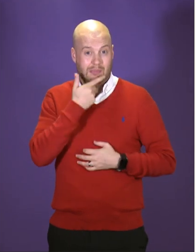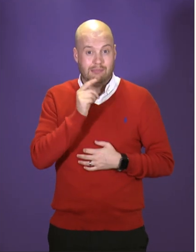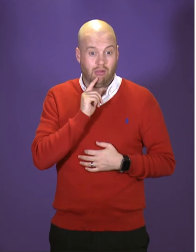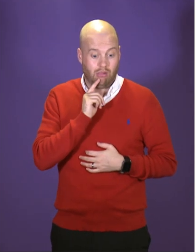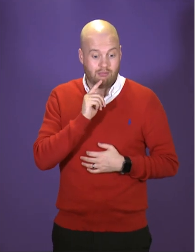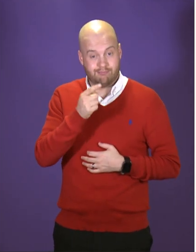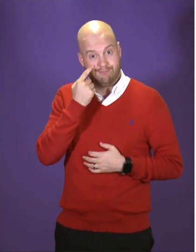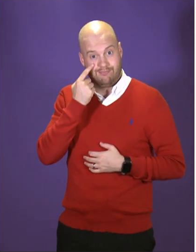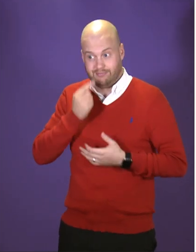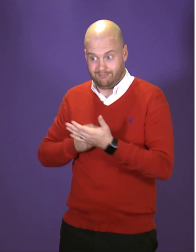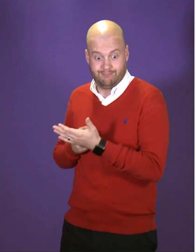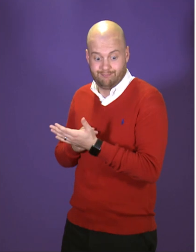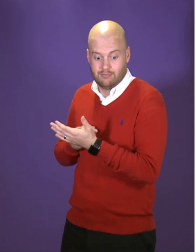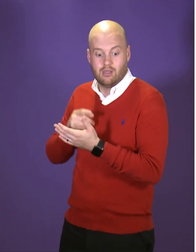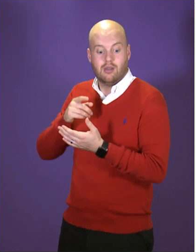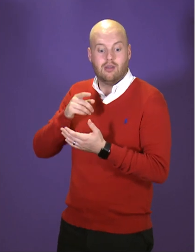park, became this,